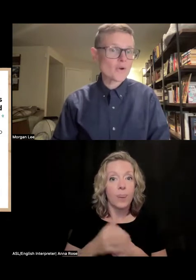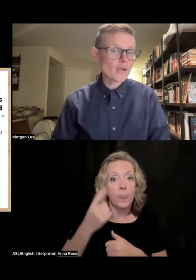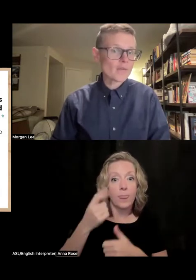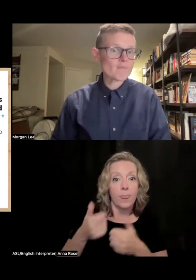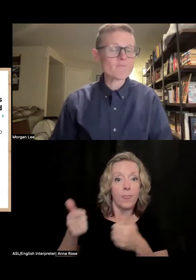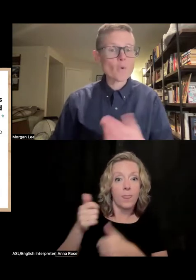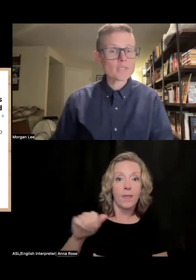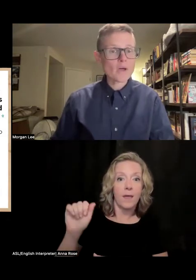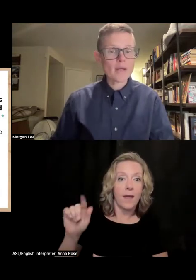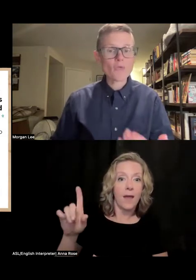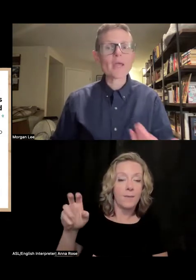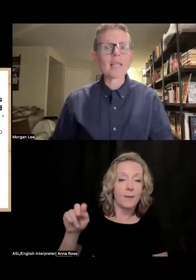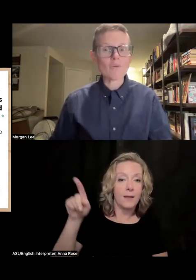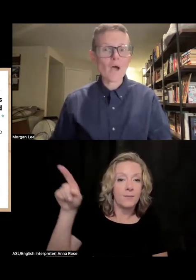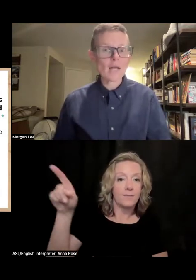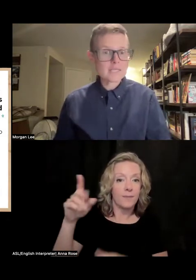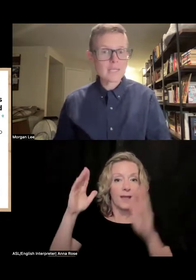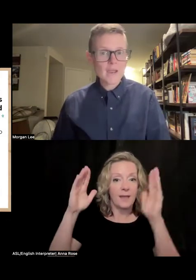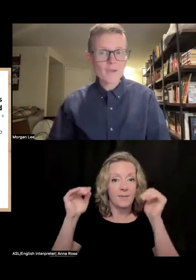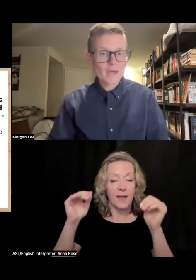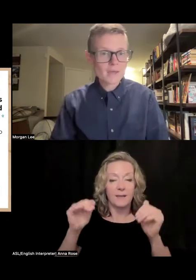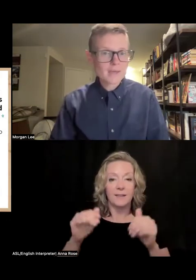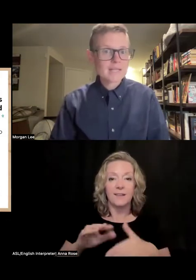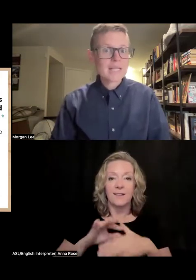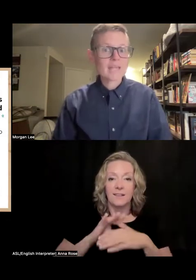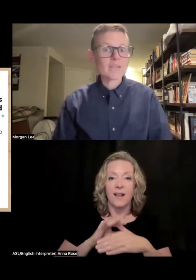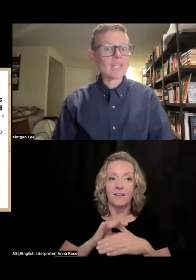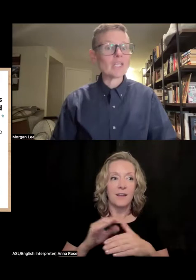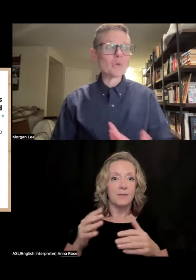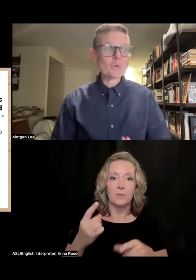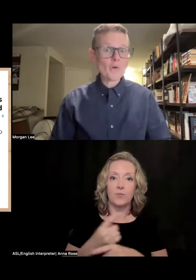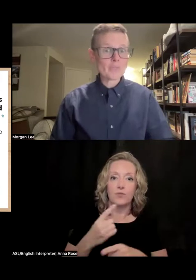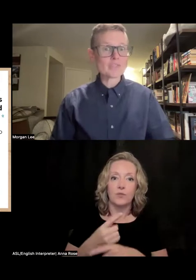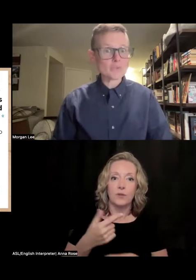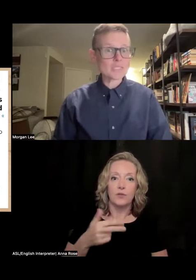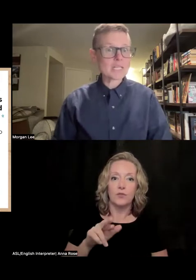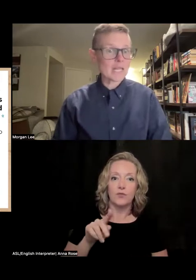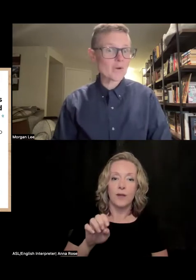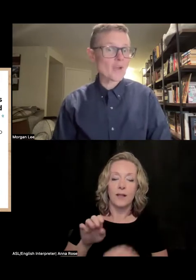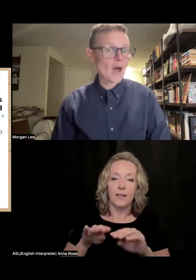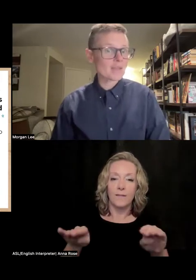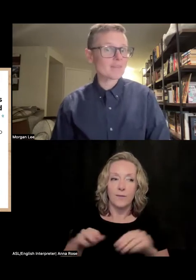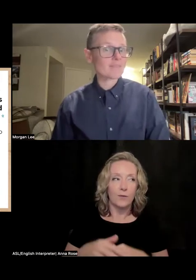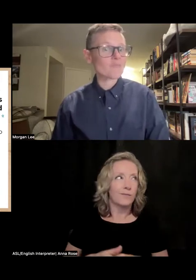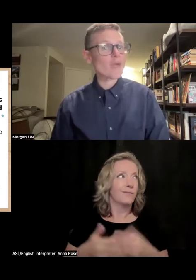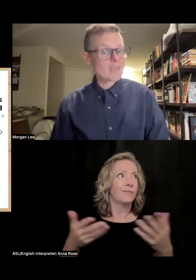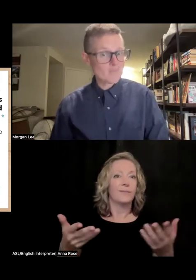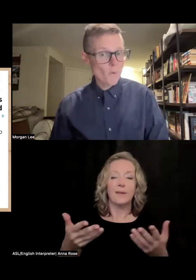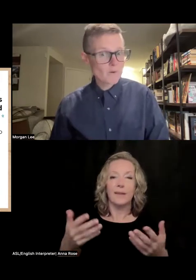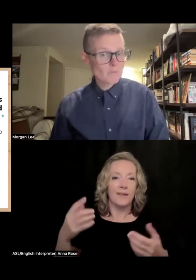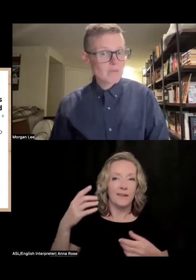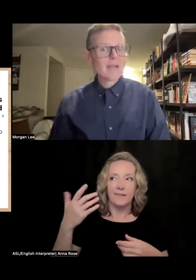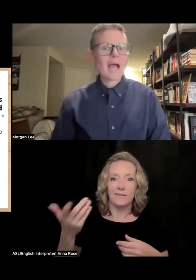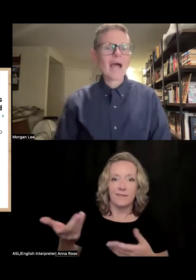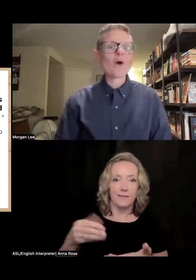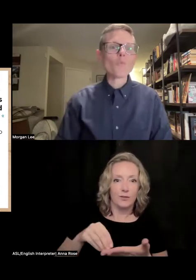that you're going to focus on a grade level content area that you know that the students likely are not ready